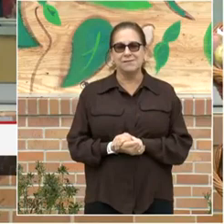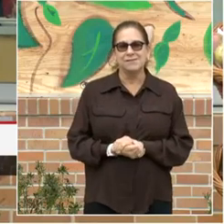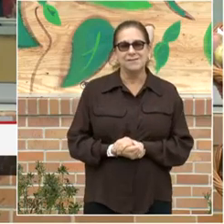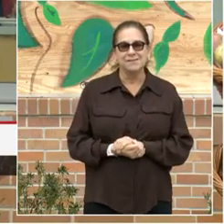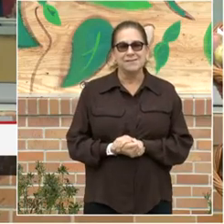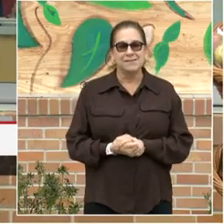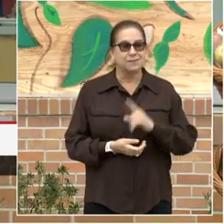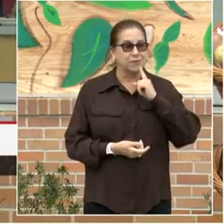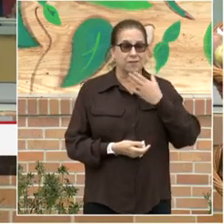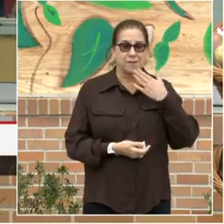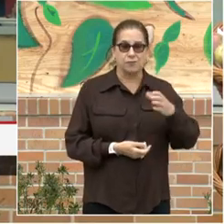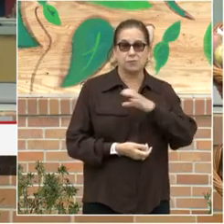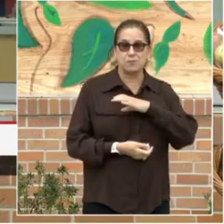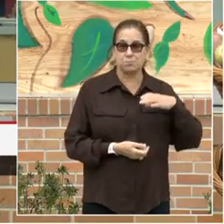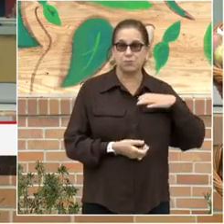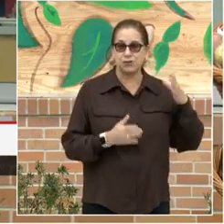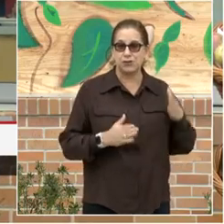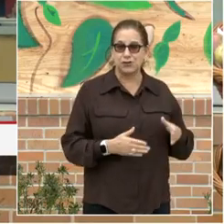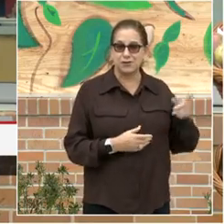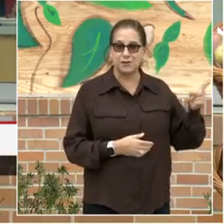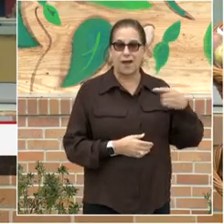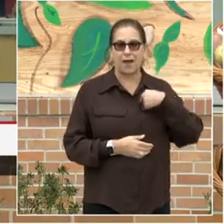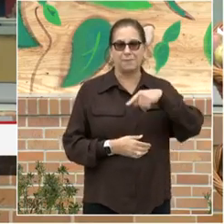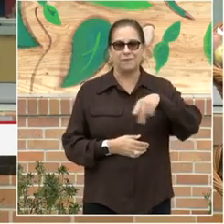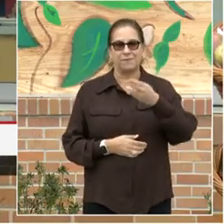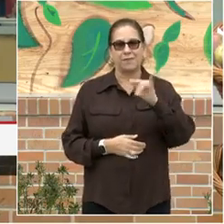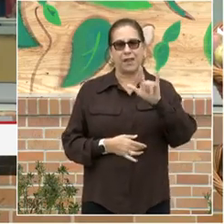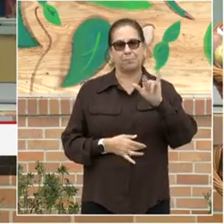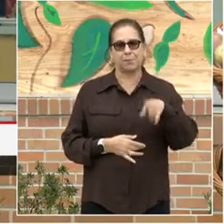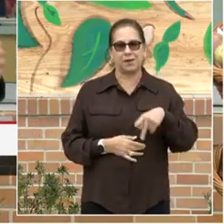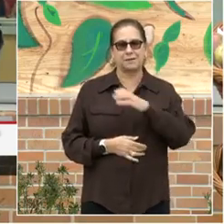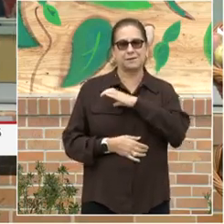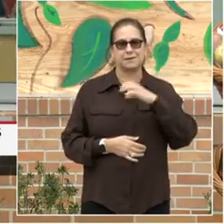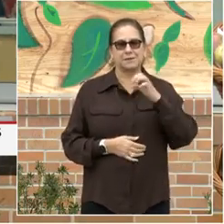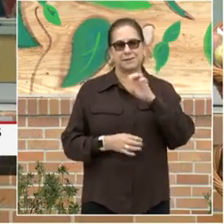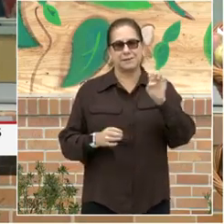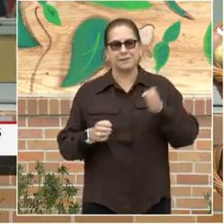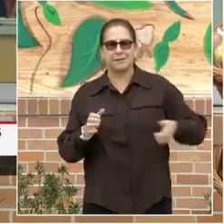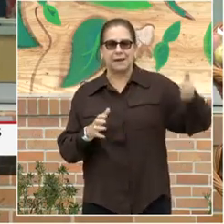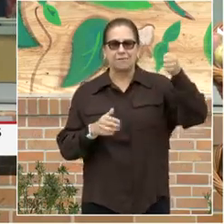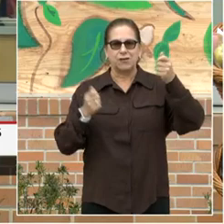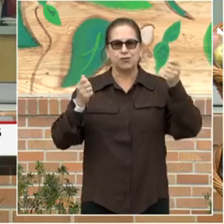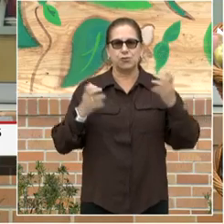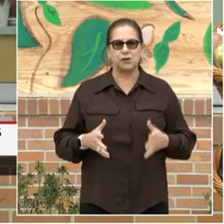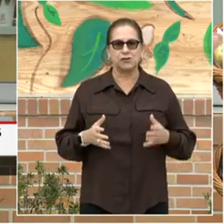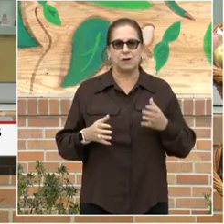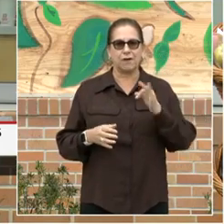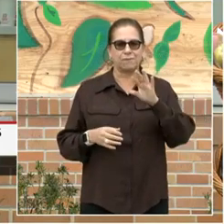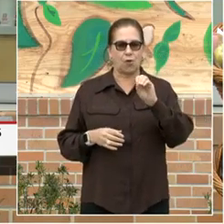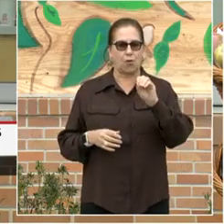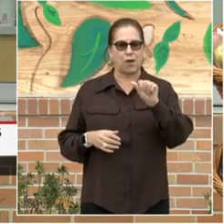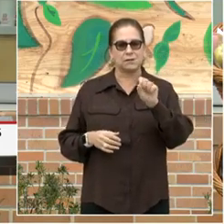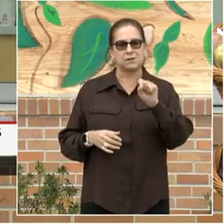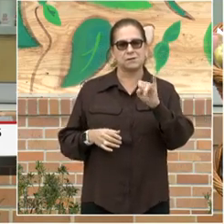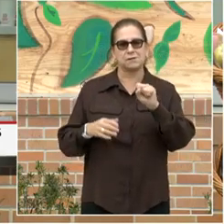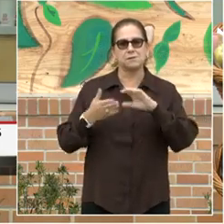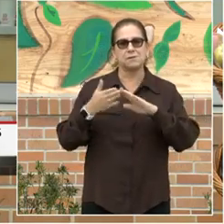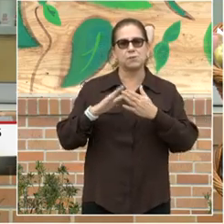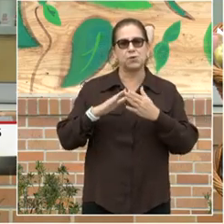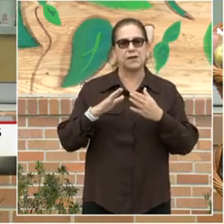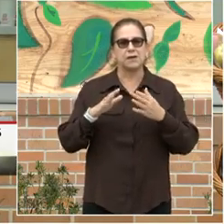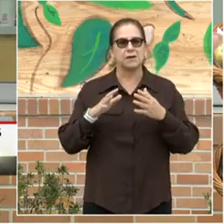Diop, for the introduction. I'm Philip Samble, the Executive Director of Oasis Community Partners, which is the nonprofit that runs Good Food